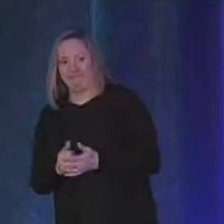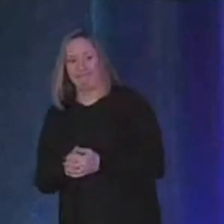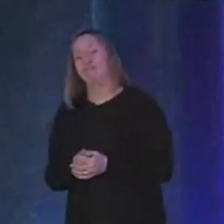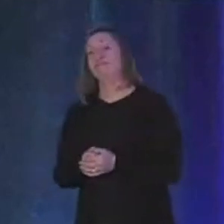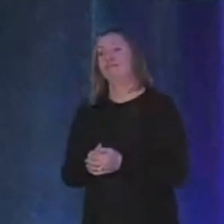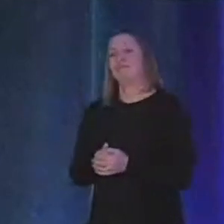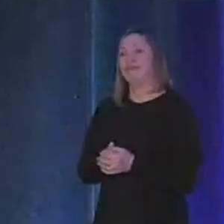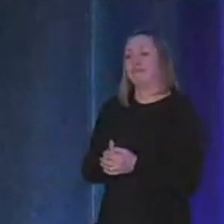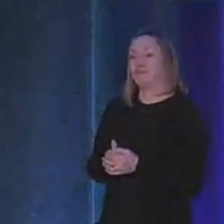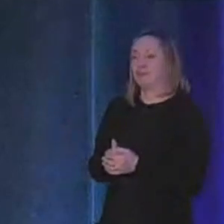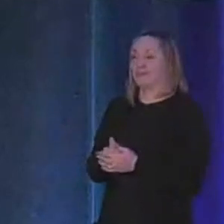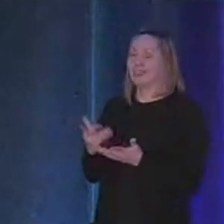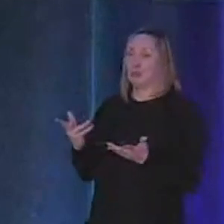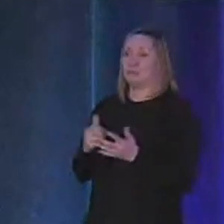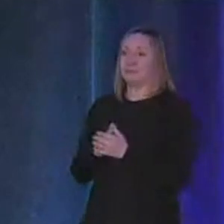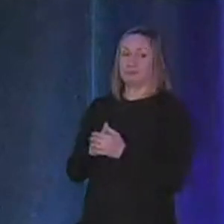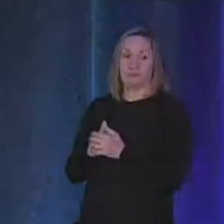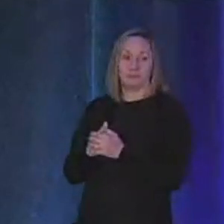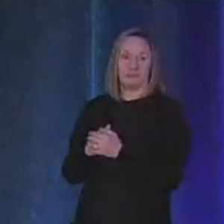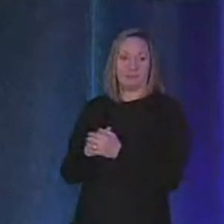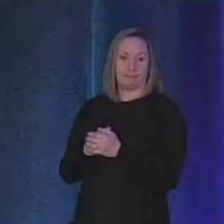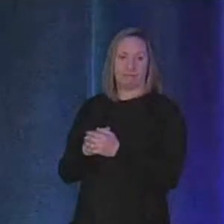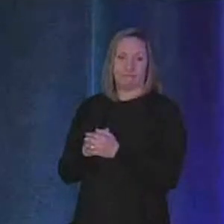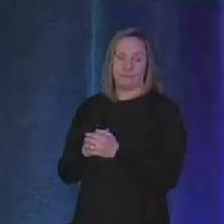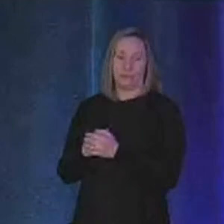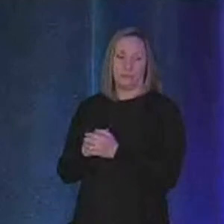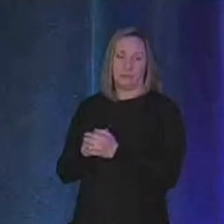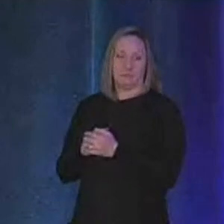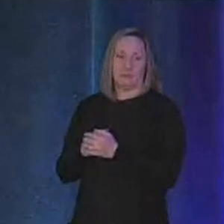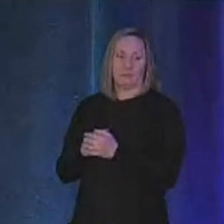Yeah. So